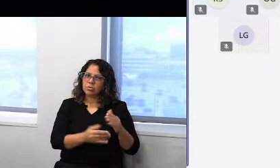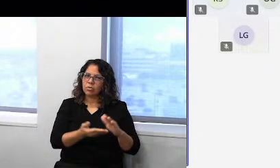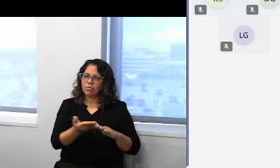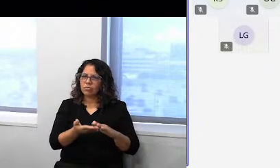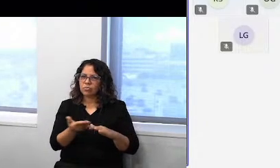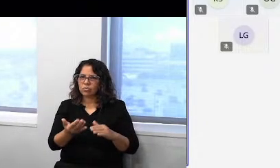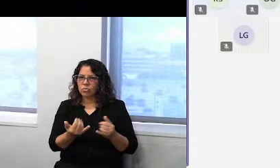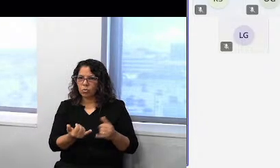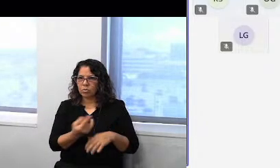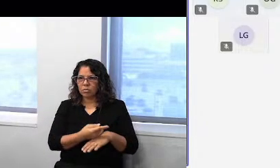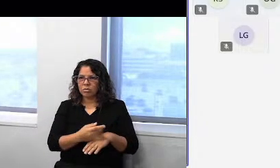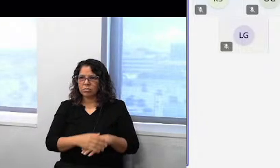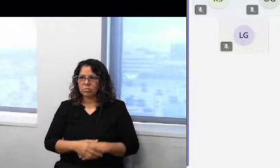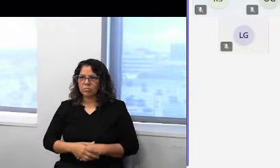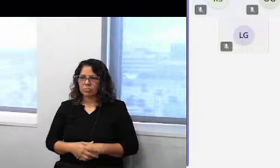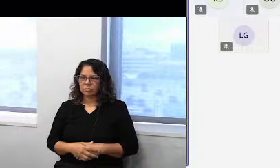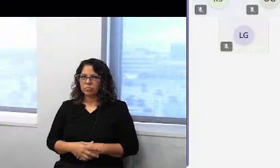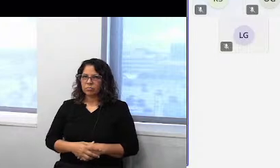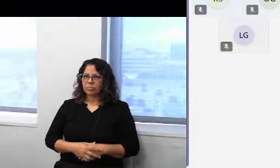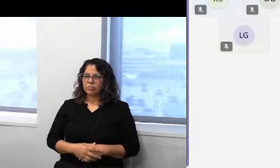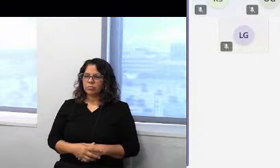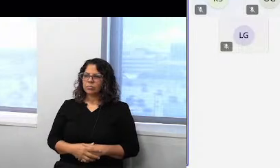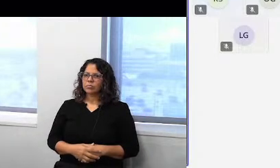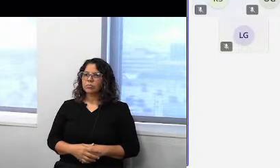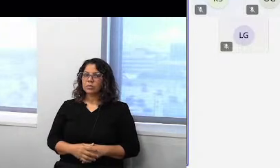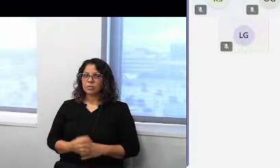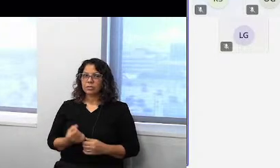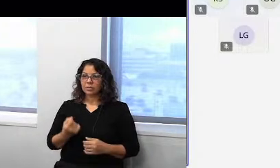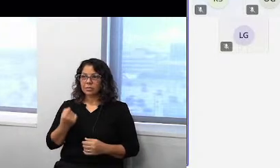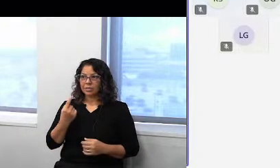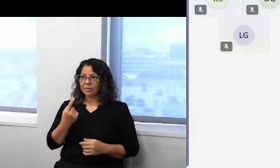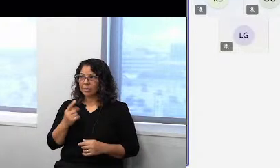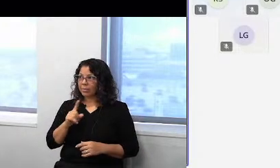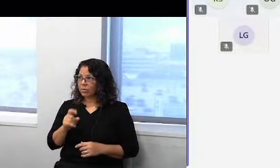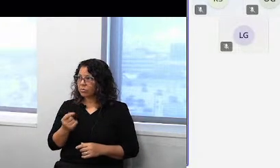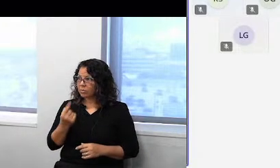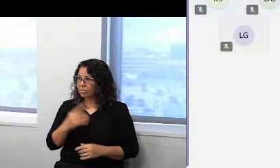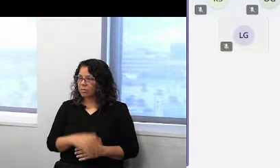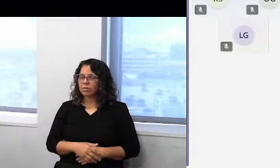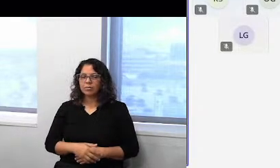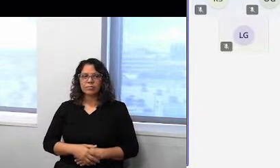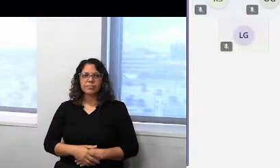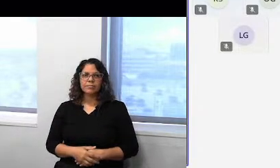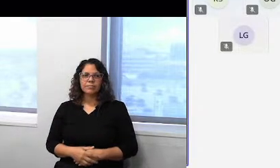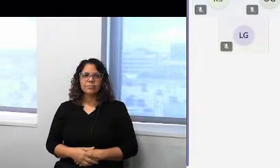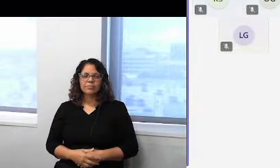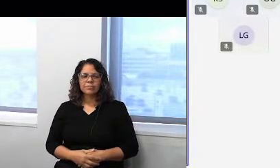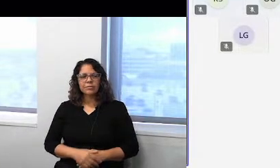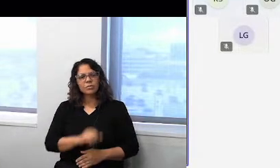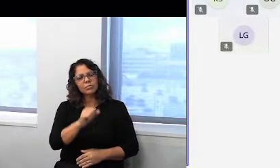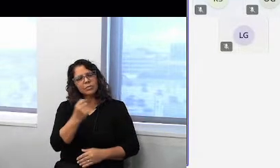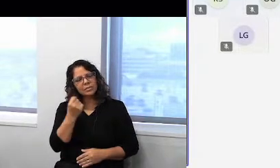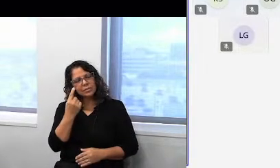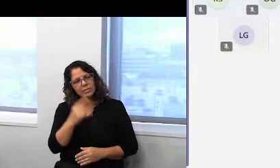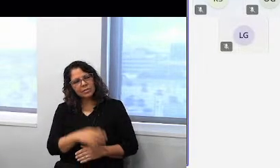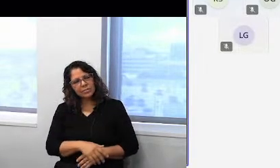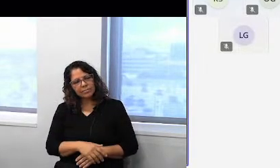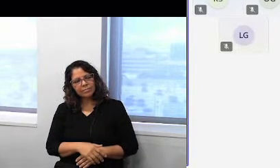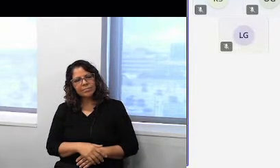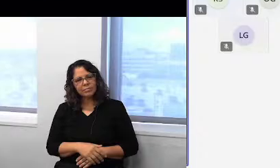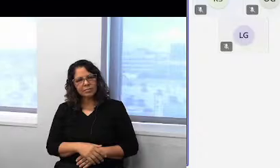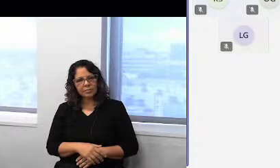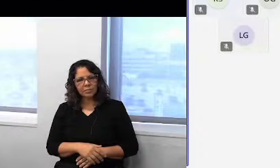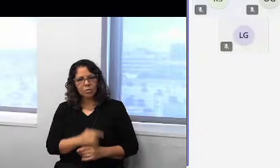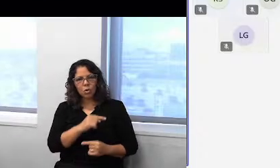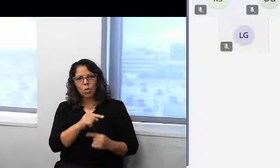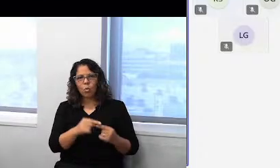understand. All right, go. Just go. So yes, so long the resources get designed and they're operating and meet the operating requirements,